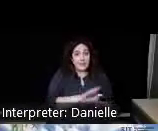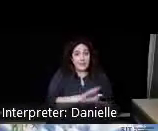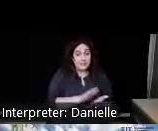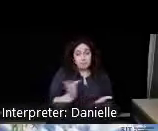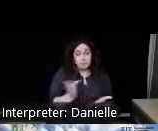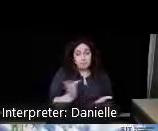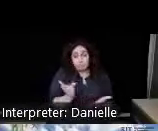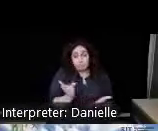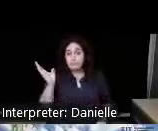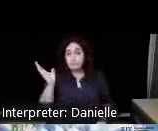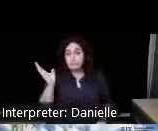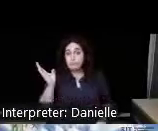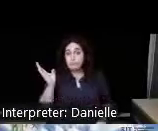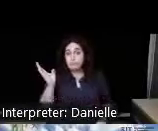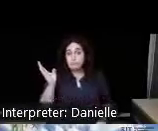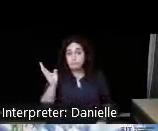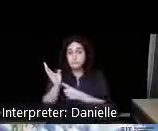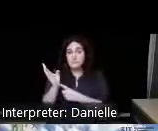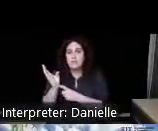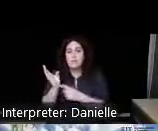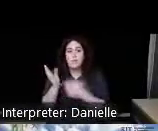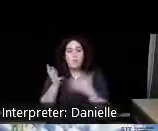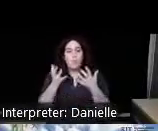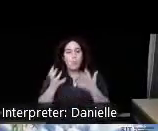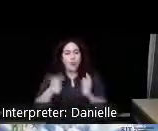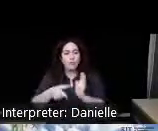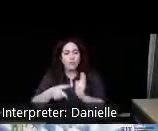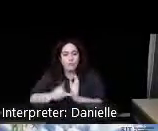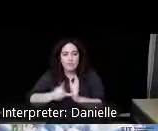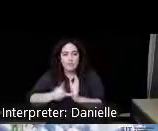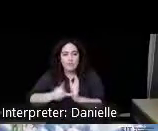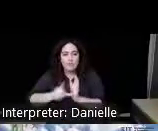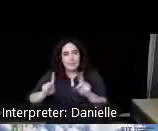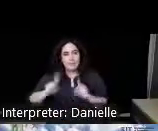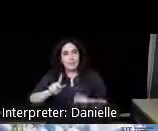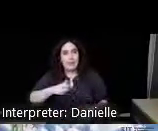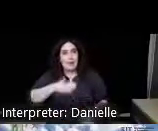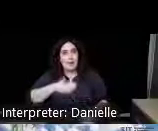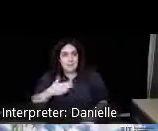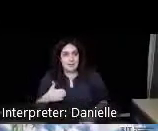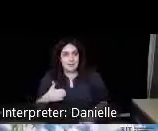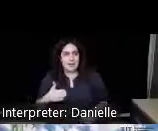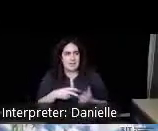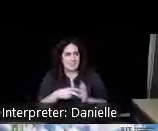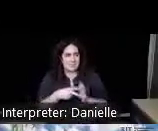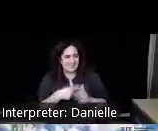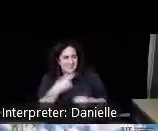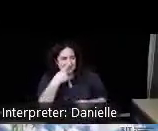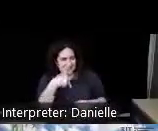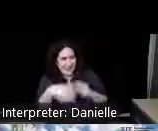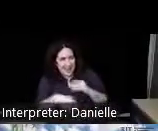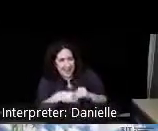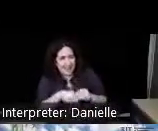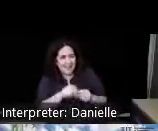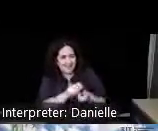the pressure to keep reviewers happy. So reviewers may ask for content to be added or changed or removed, and authors